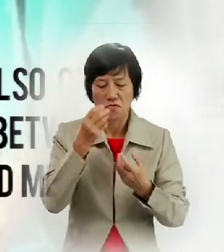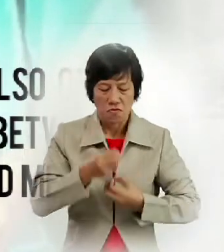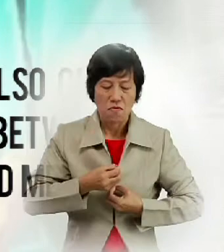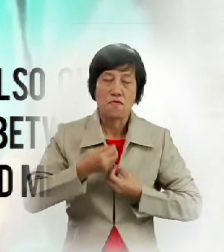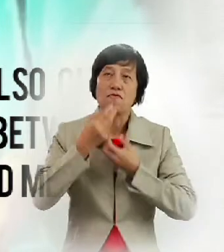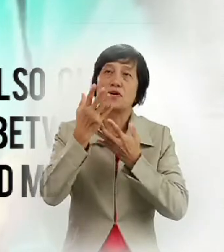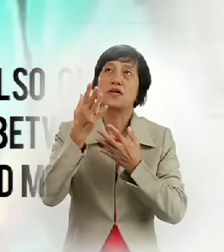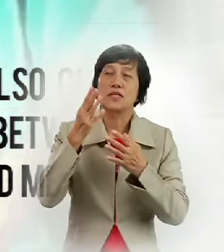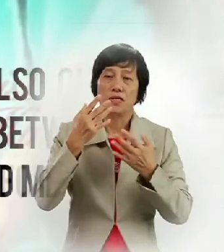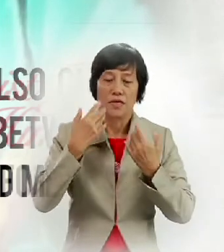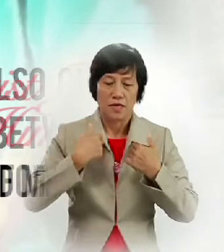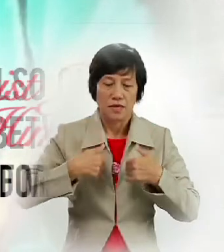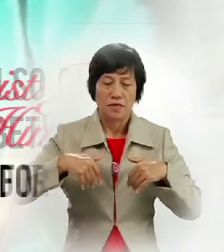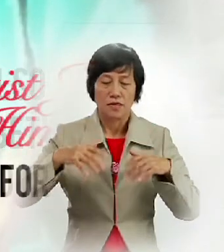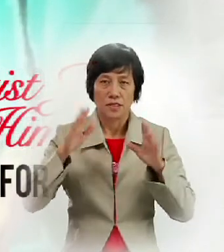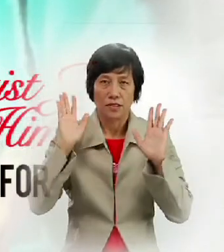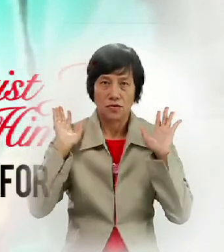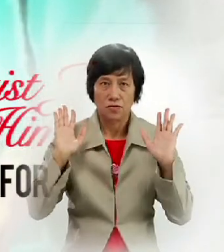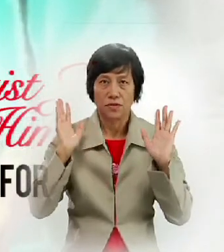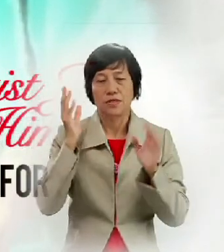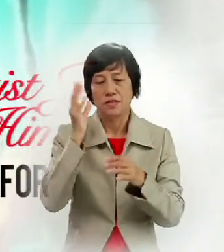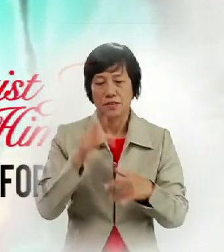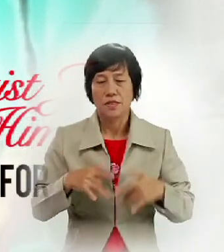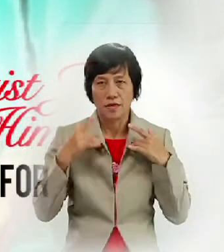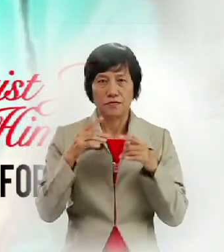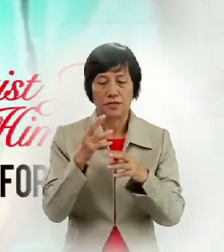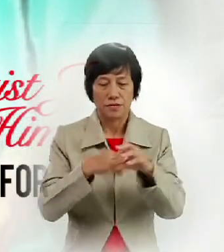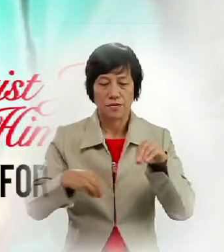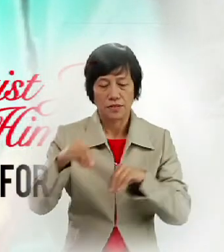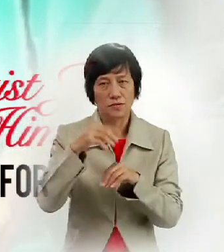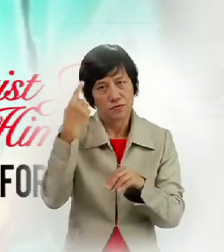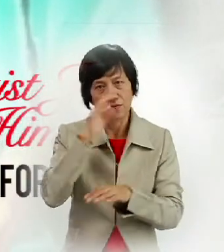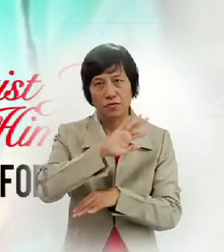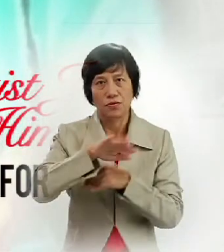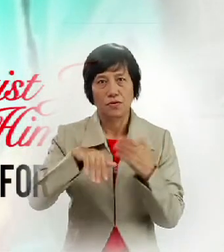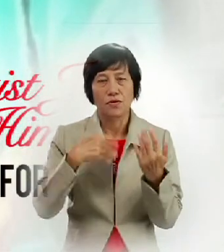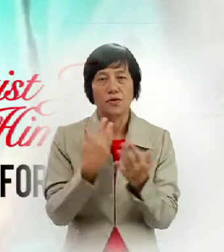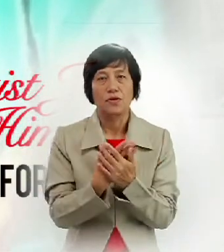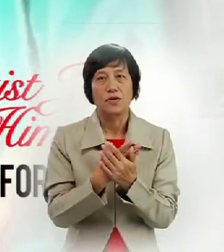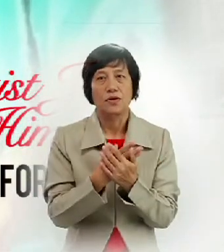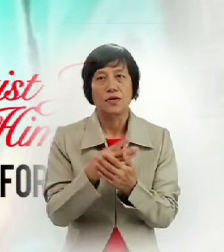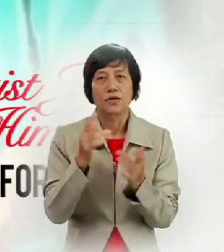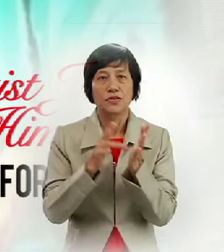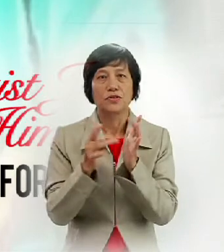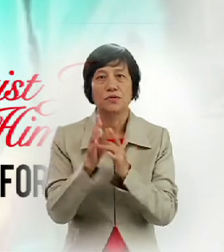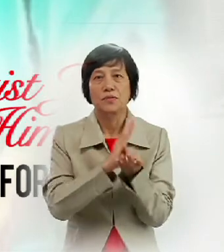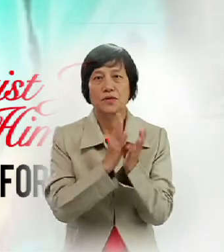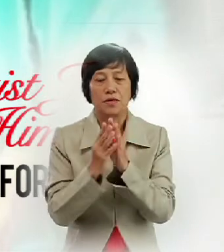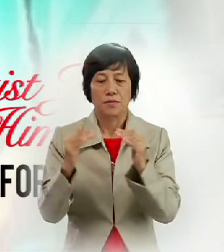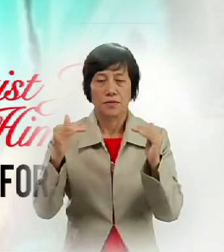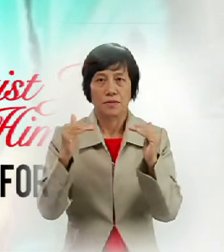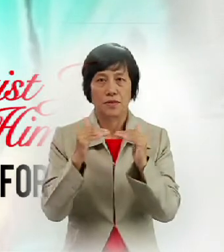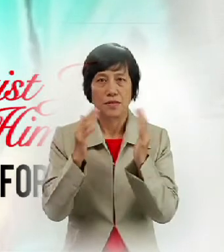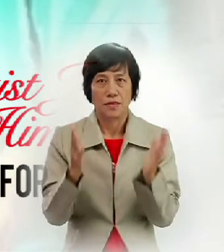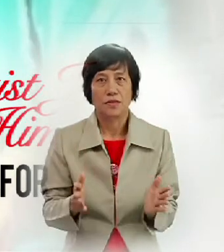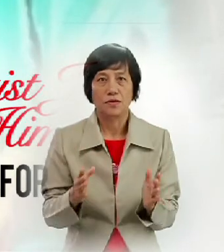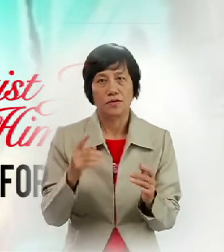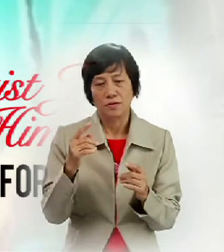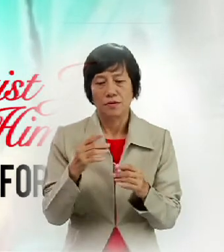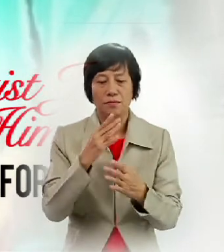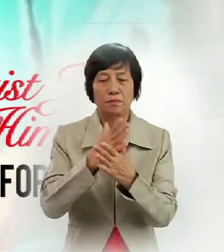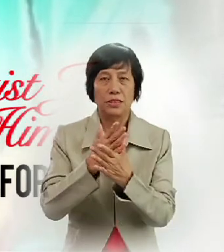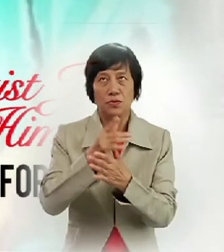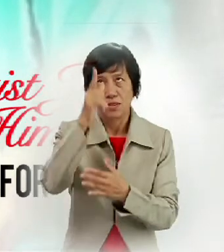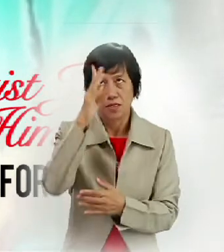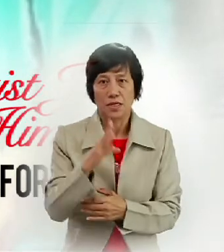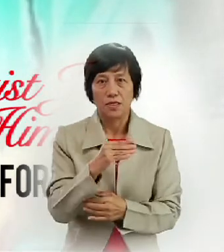a ransom for all. Jesus, who became the mediator between God and humanity, precisely